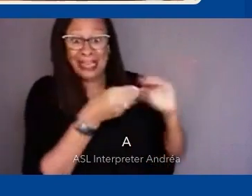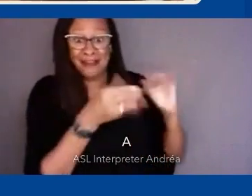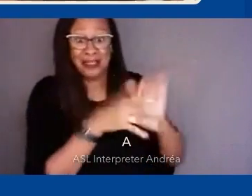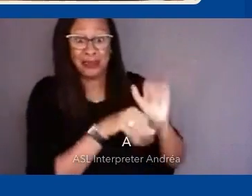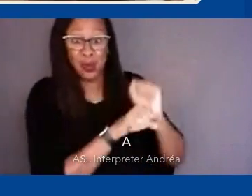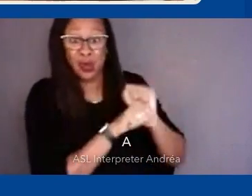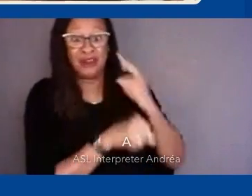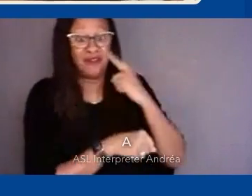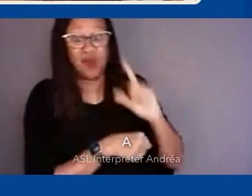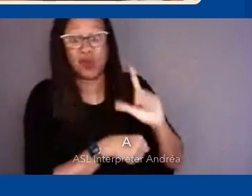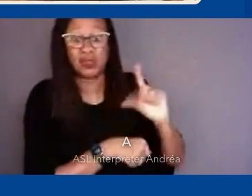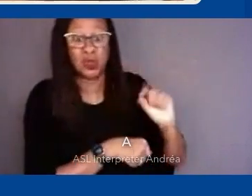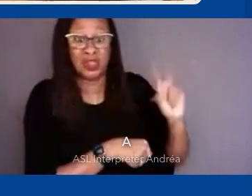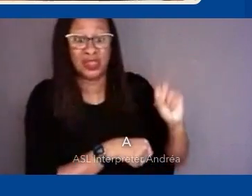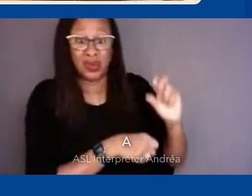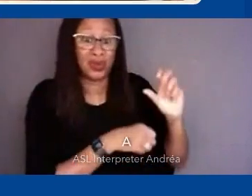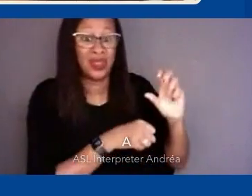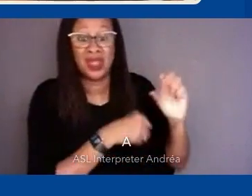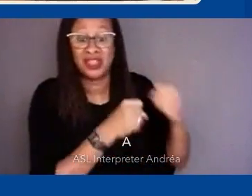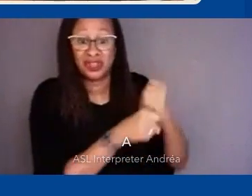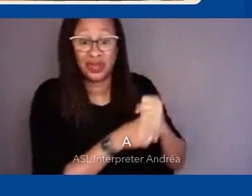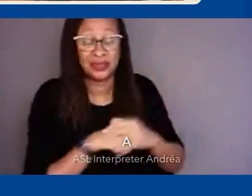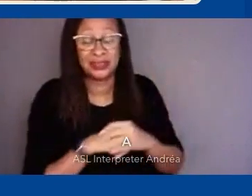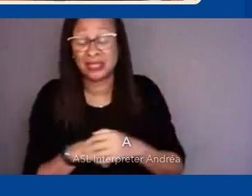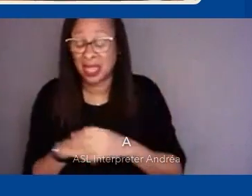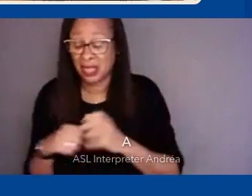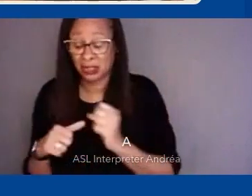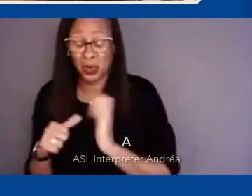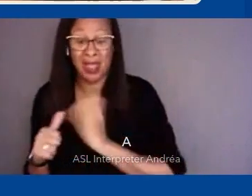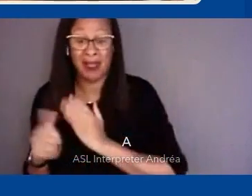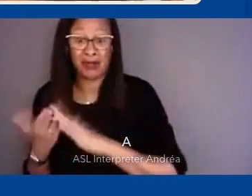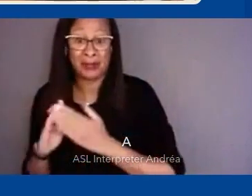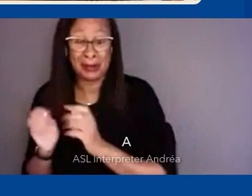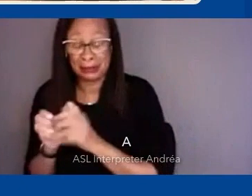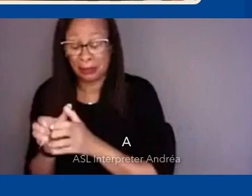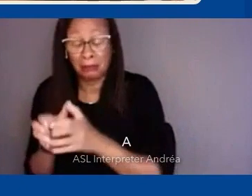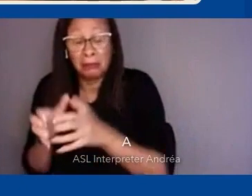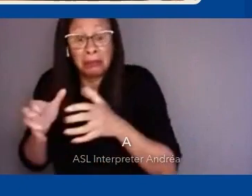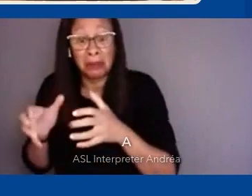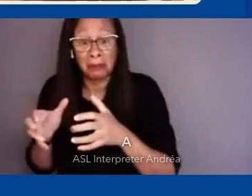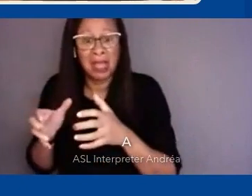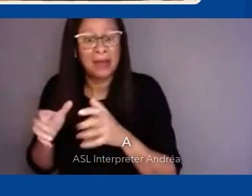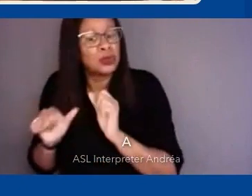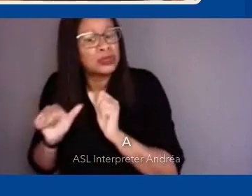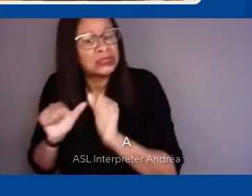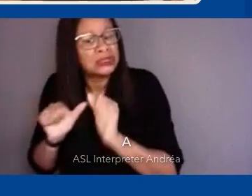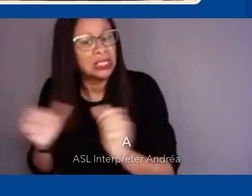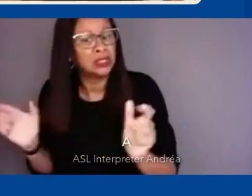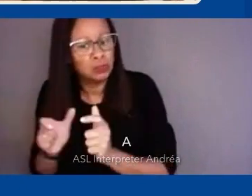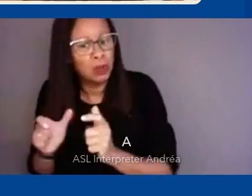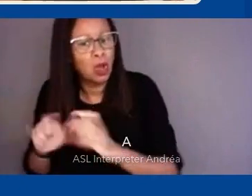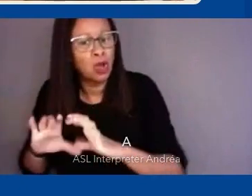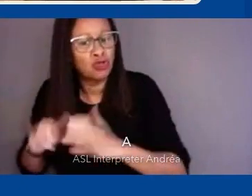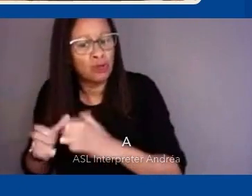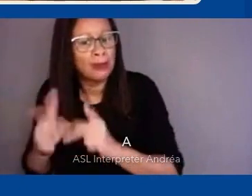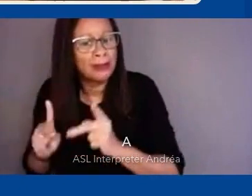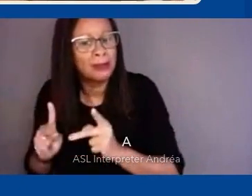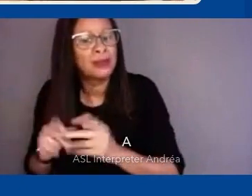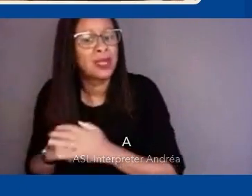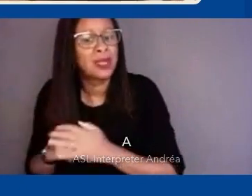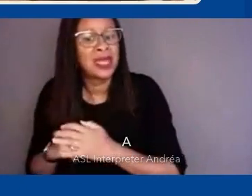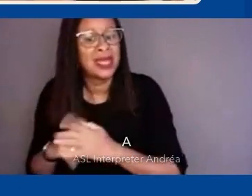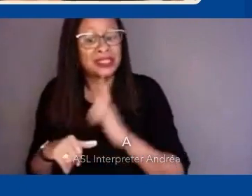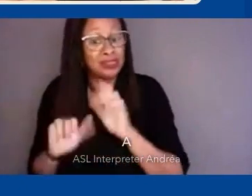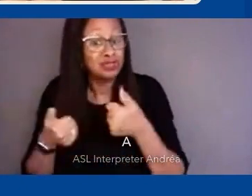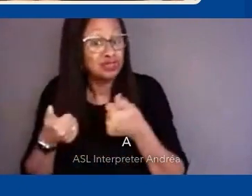television, okay, maybe our community gets a little bit bigger, but we're just a very small group of people. And it's really challenging